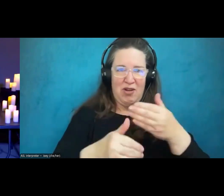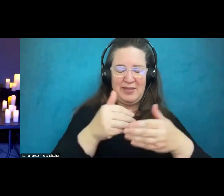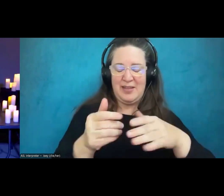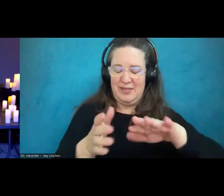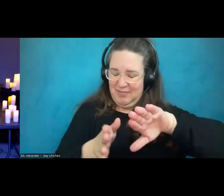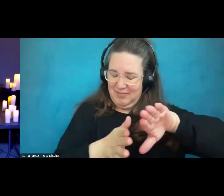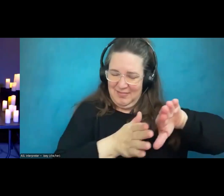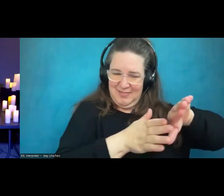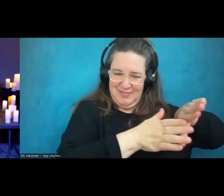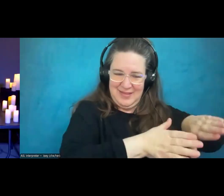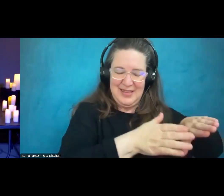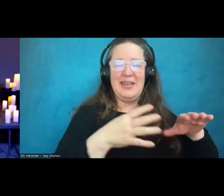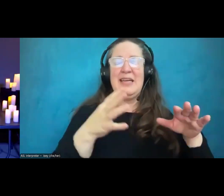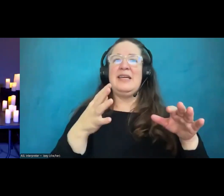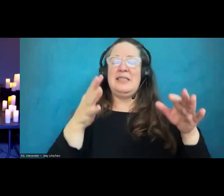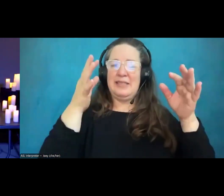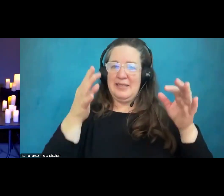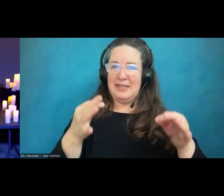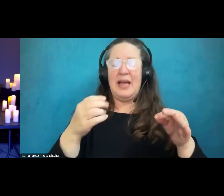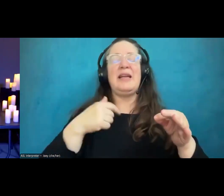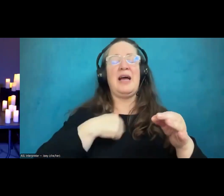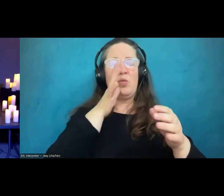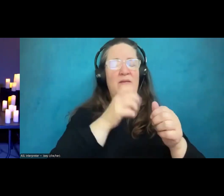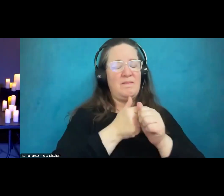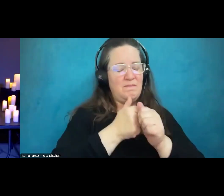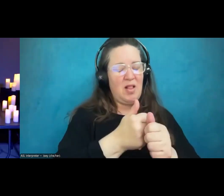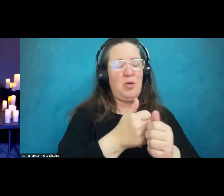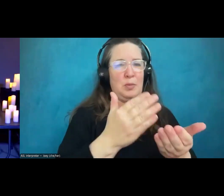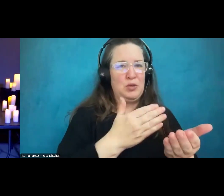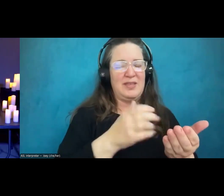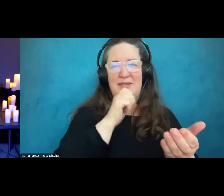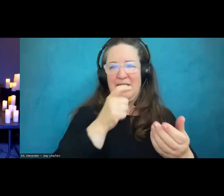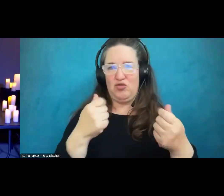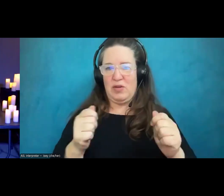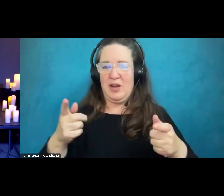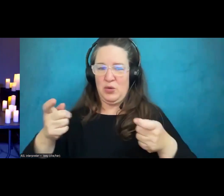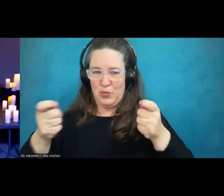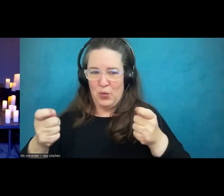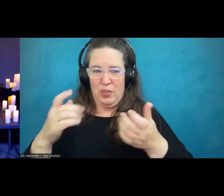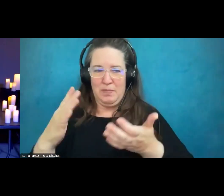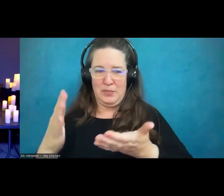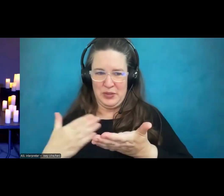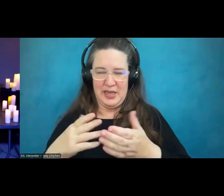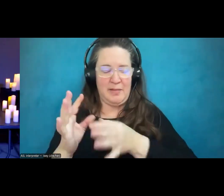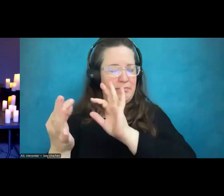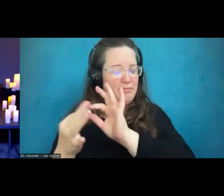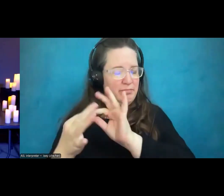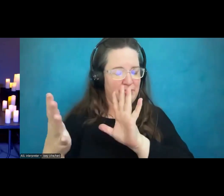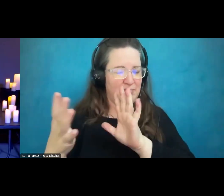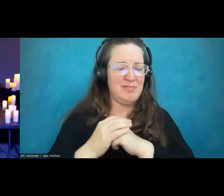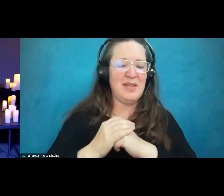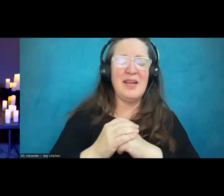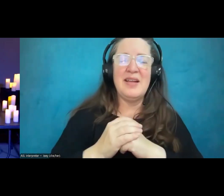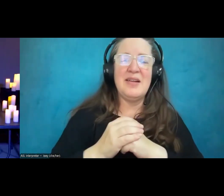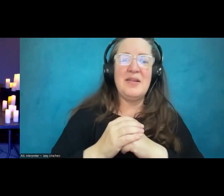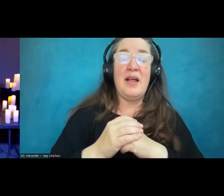than direct the music, I would follow it. And what happened was that very quickly, I discovered